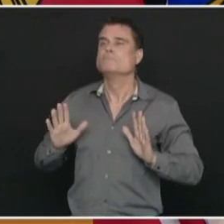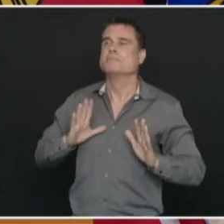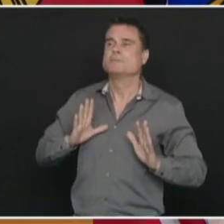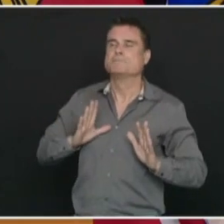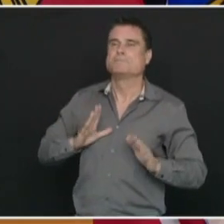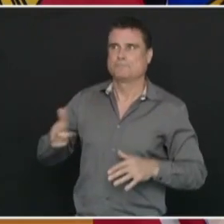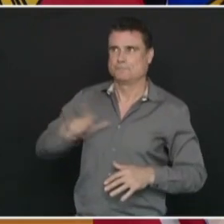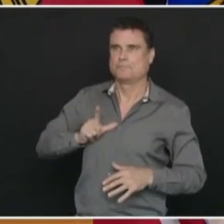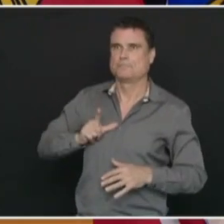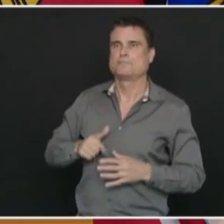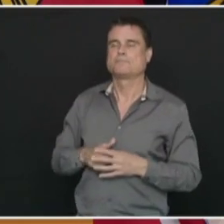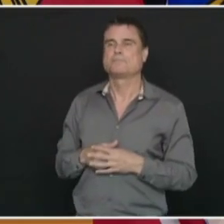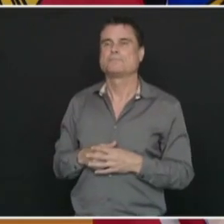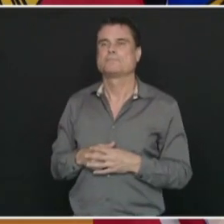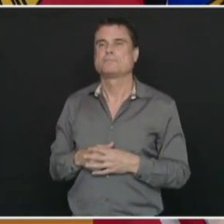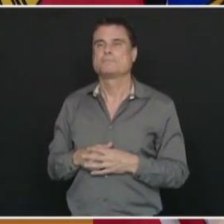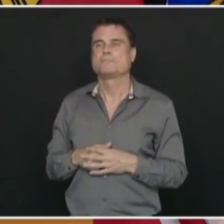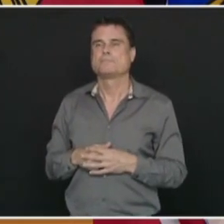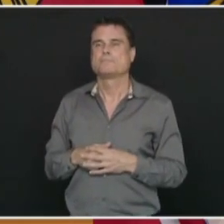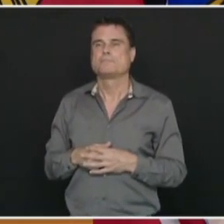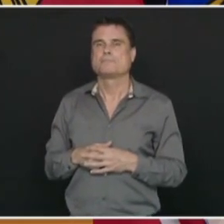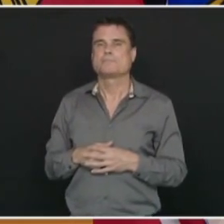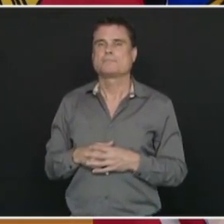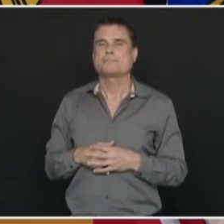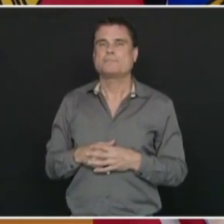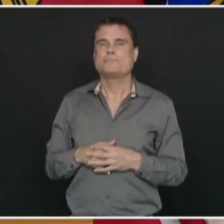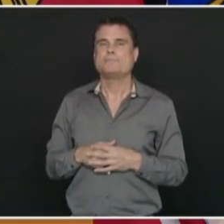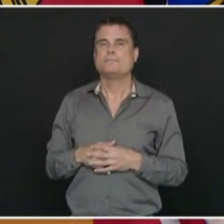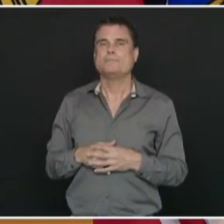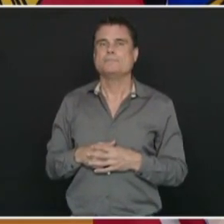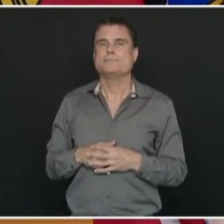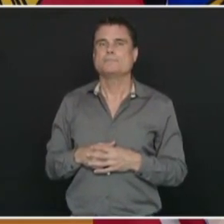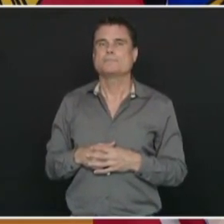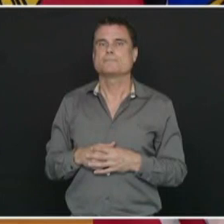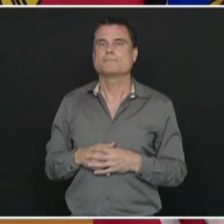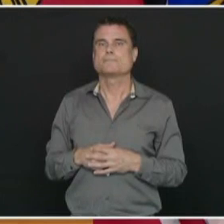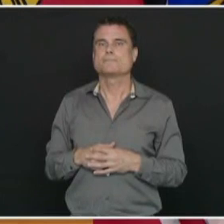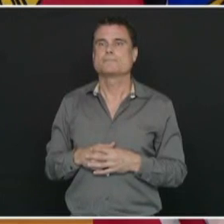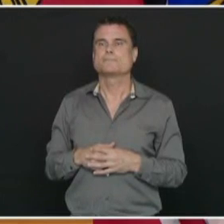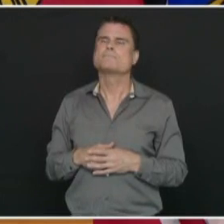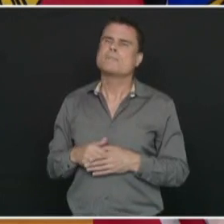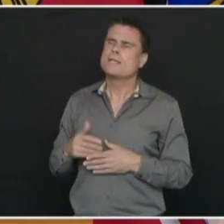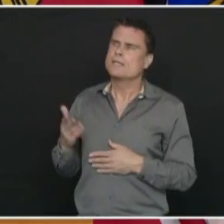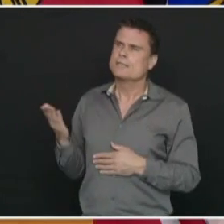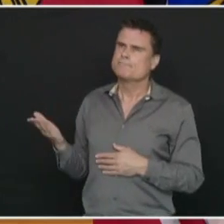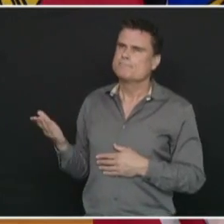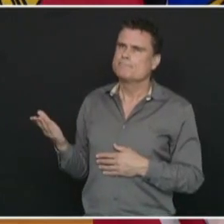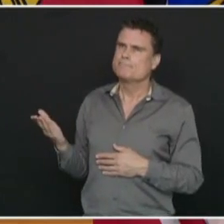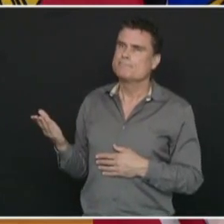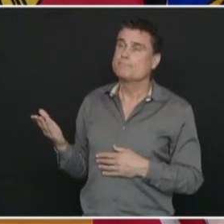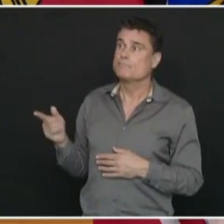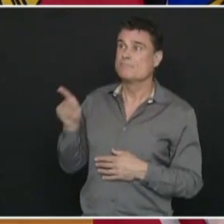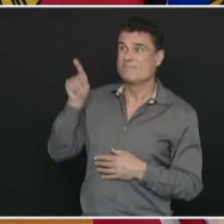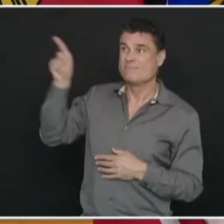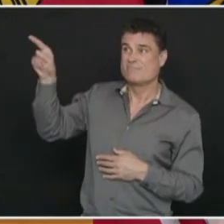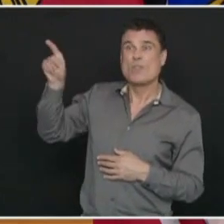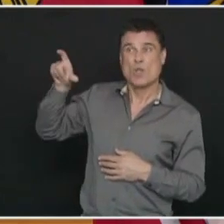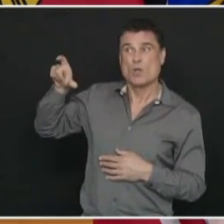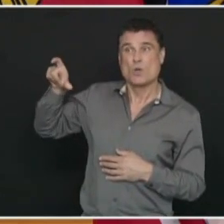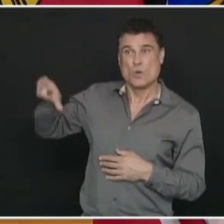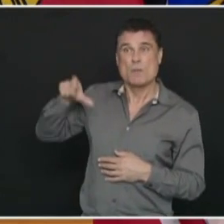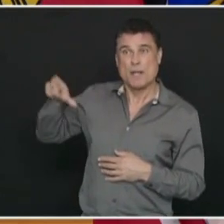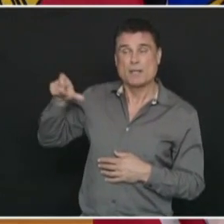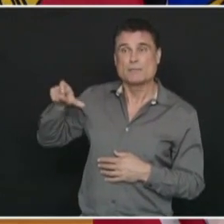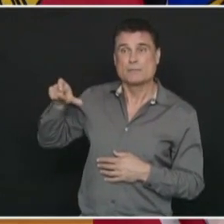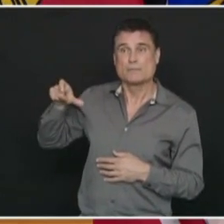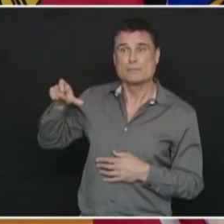and other essential workers to be able to get to have the classroom education in a safe way, as well